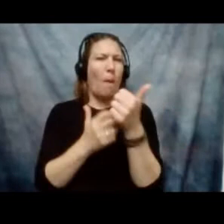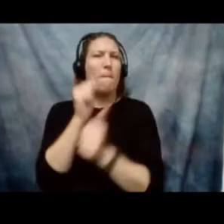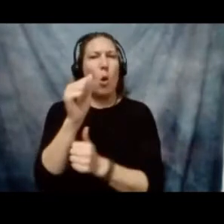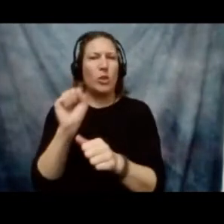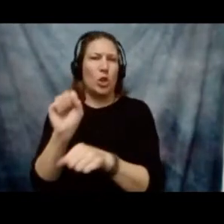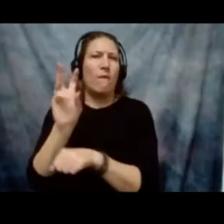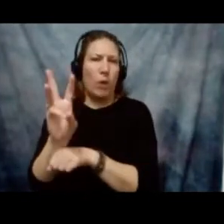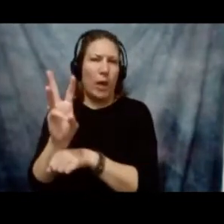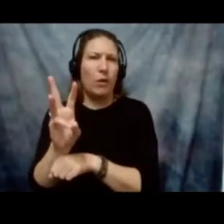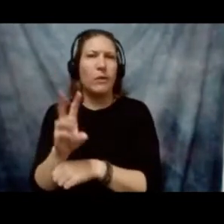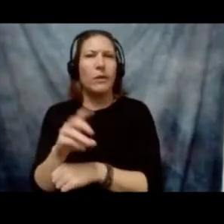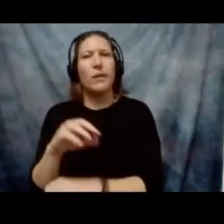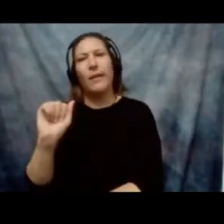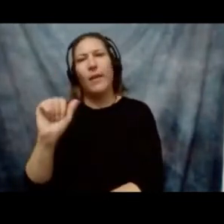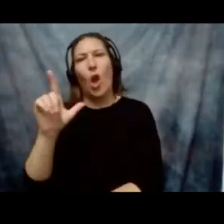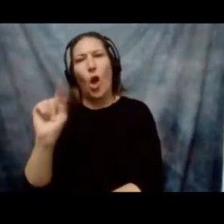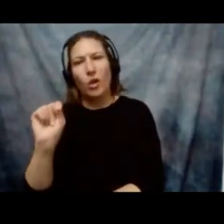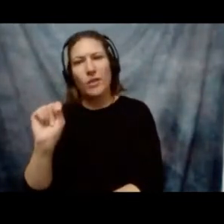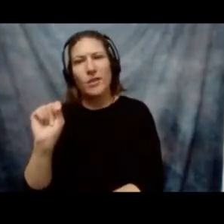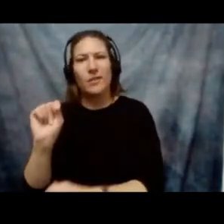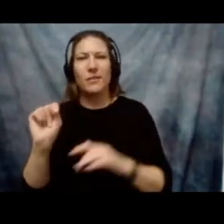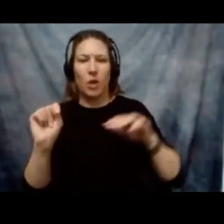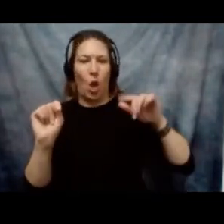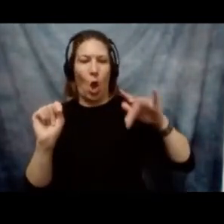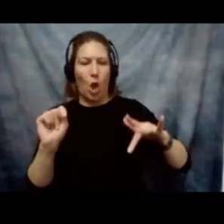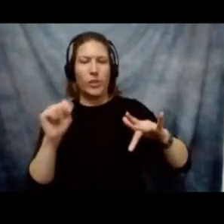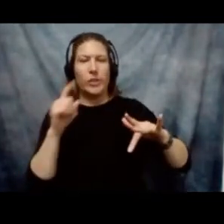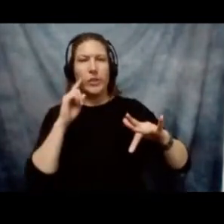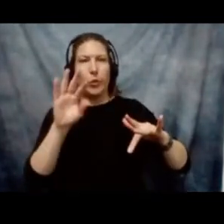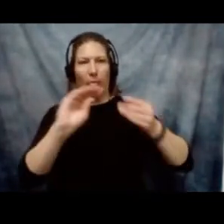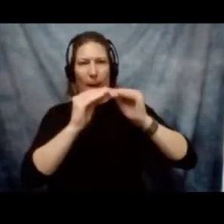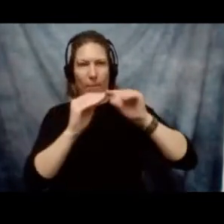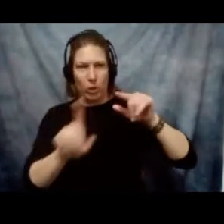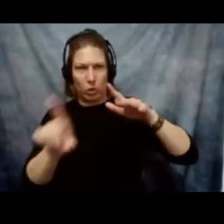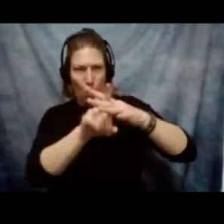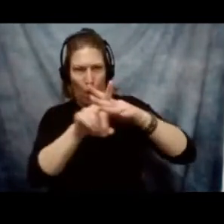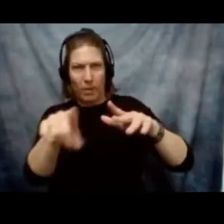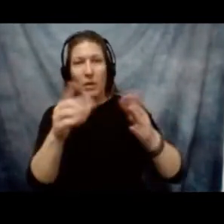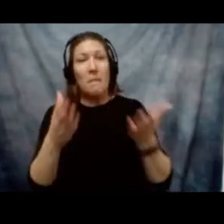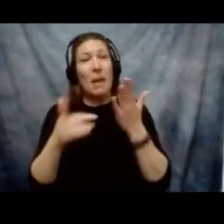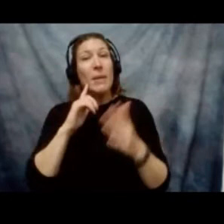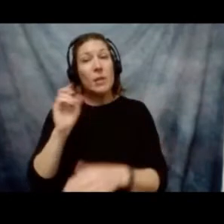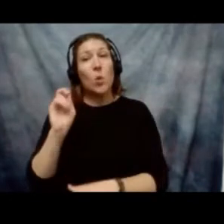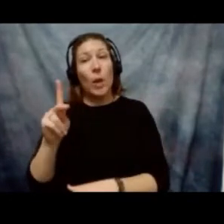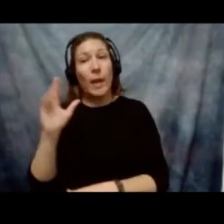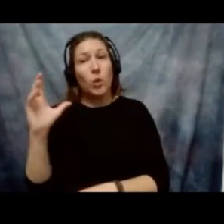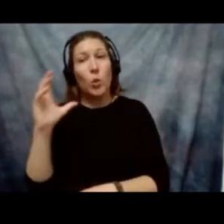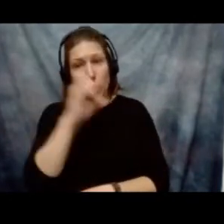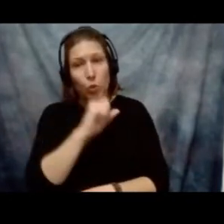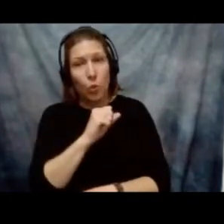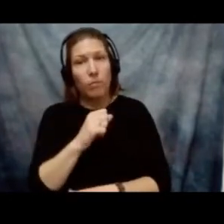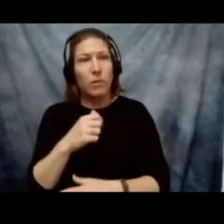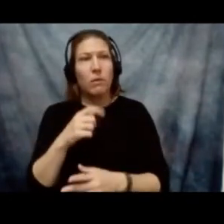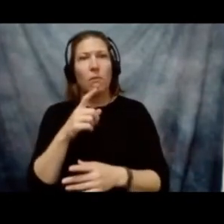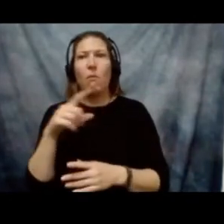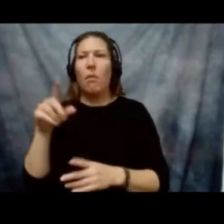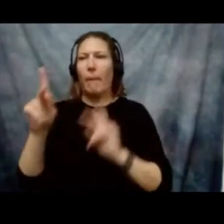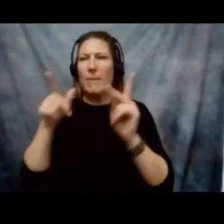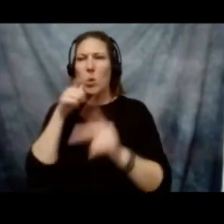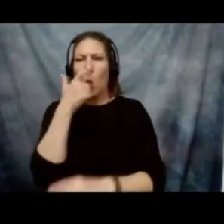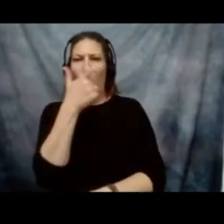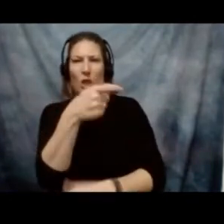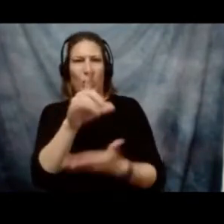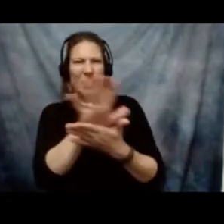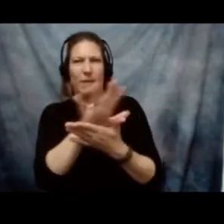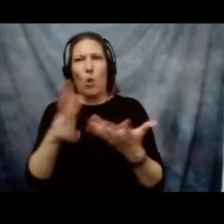get all of those numbers. It might be okay to assume my learners know how to do that. If I have a learner who uses a